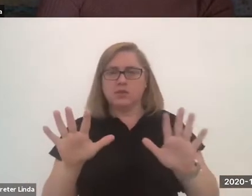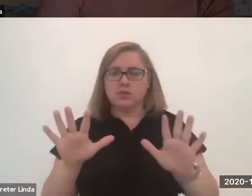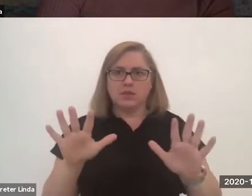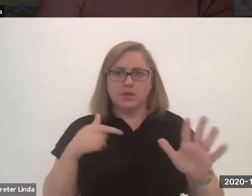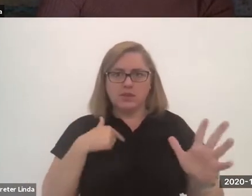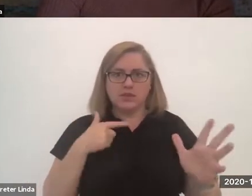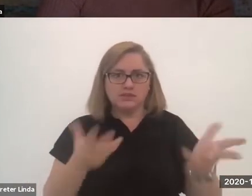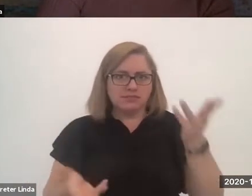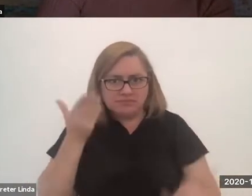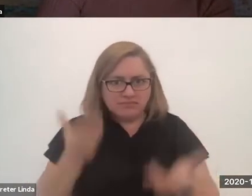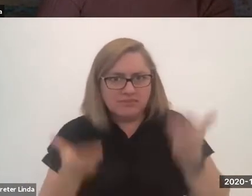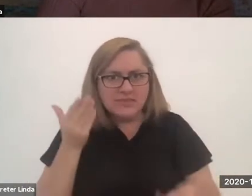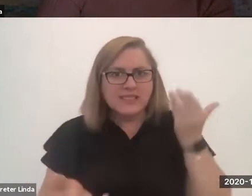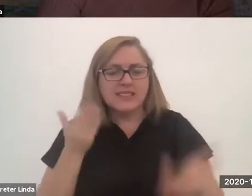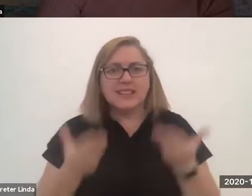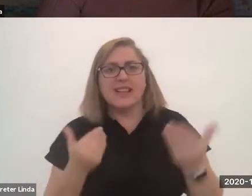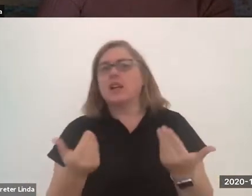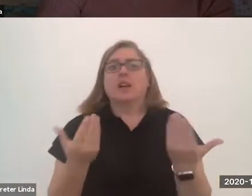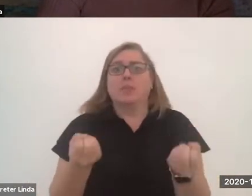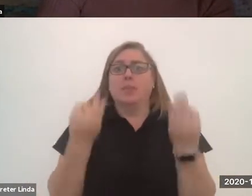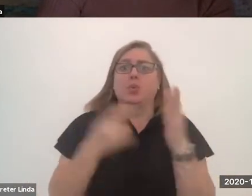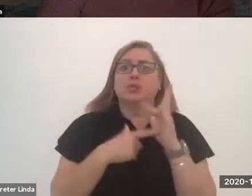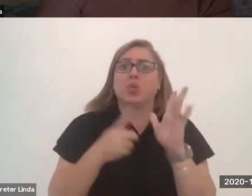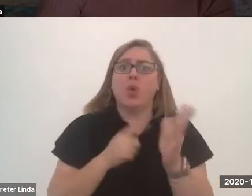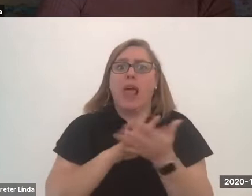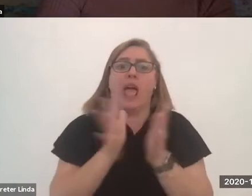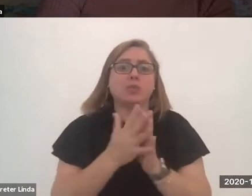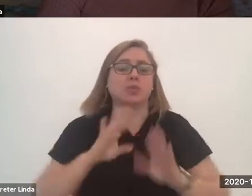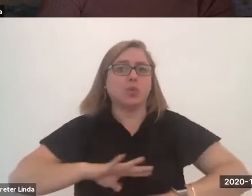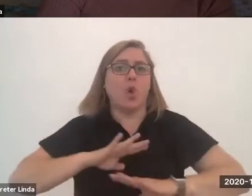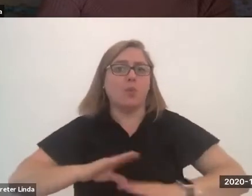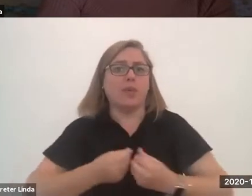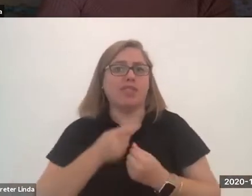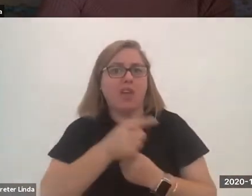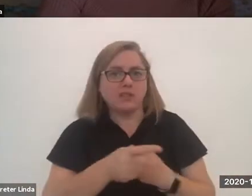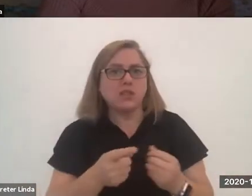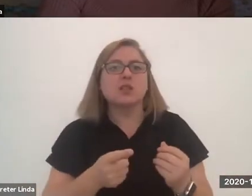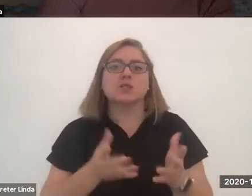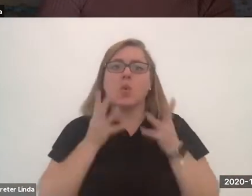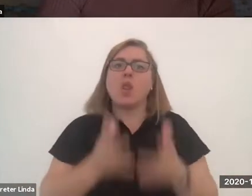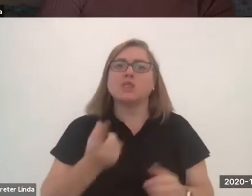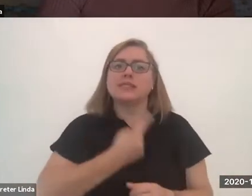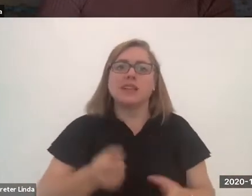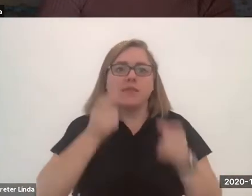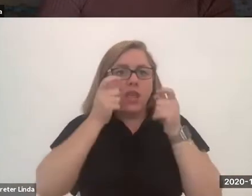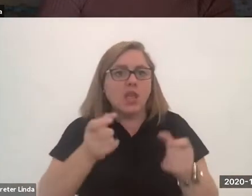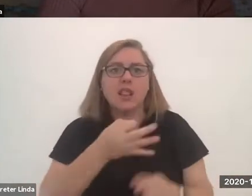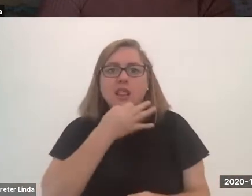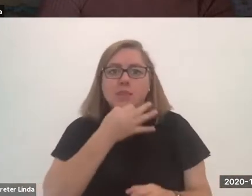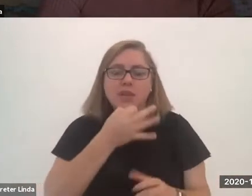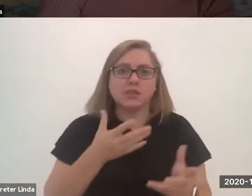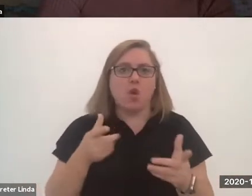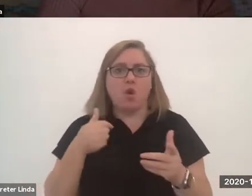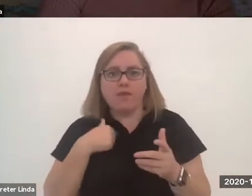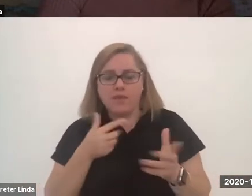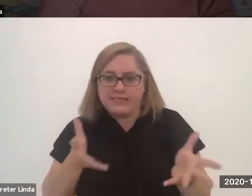to, I don't have any tools for this. So a lot of my self-care during lockdown has been just little amounts of pushing